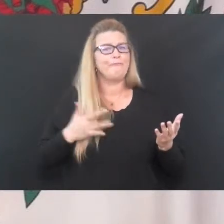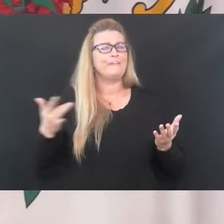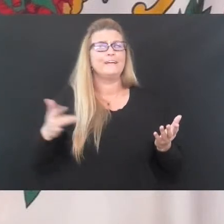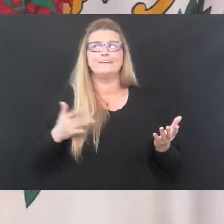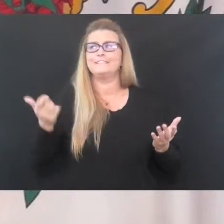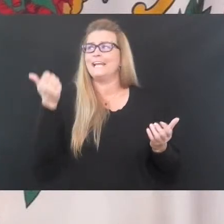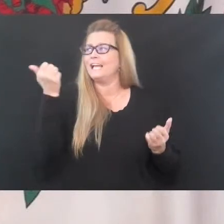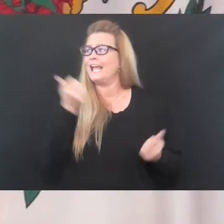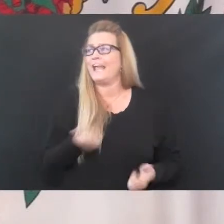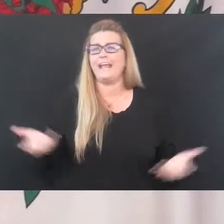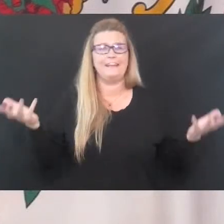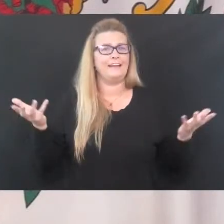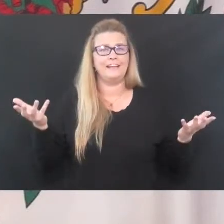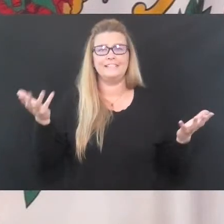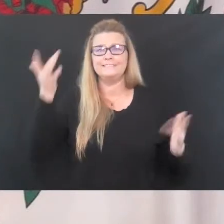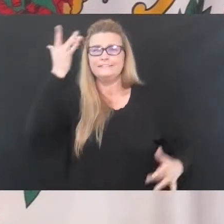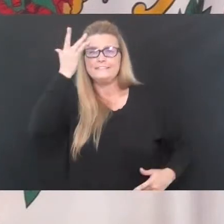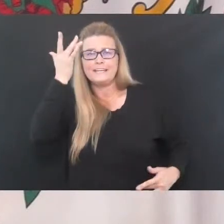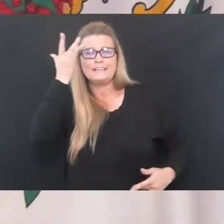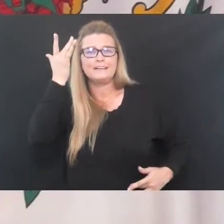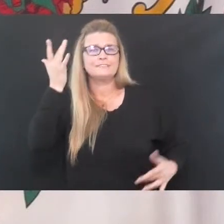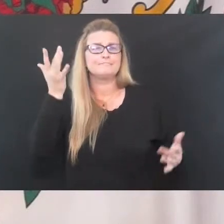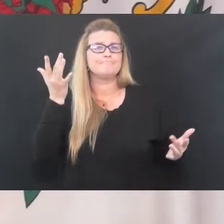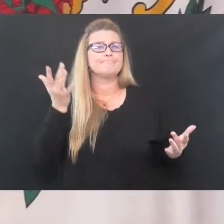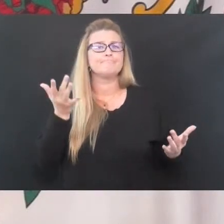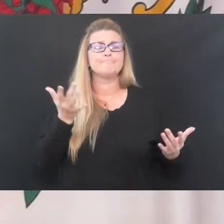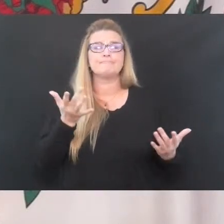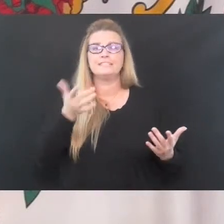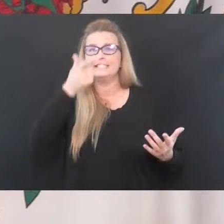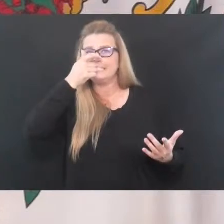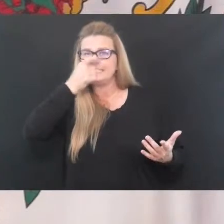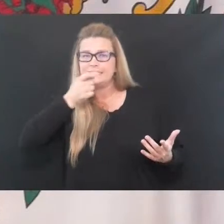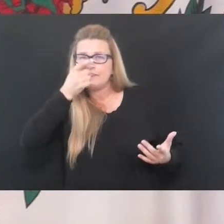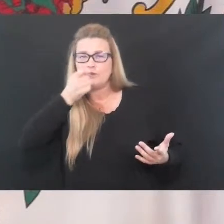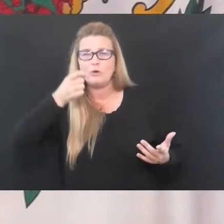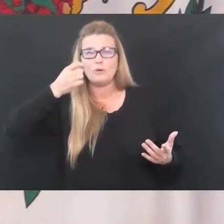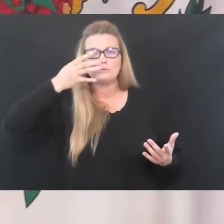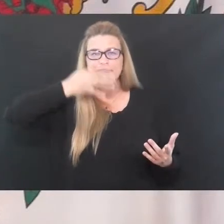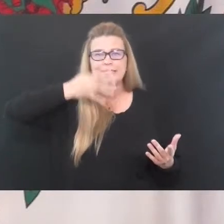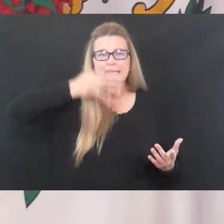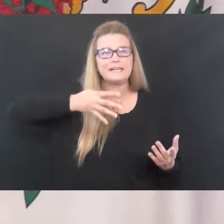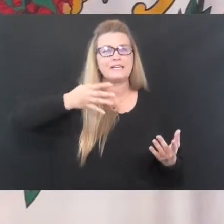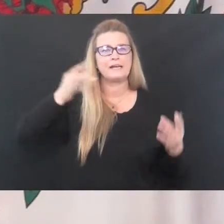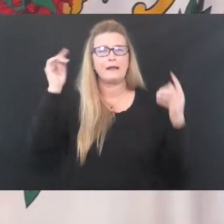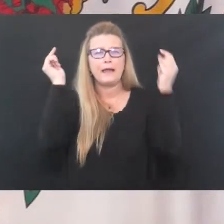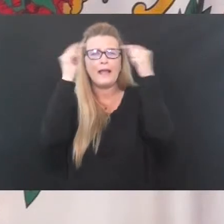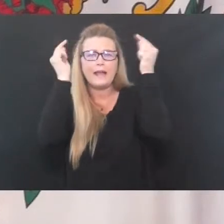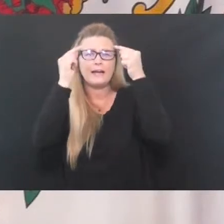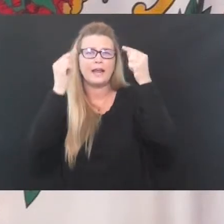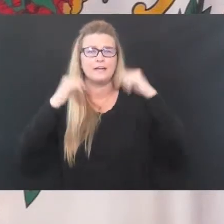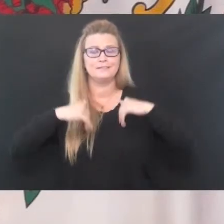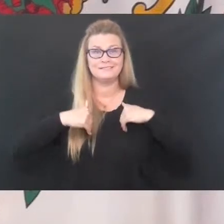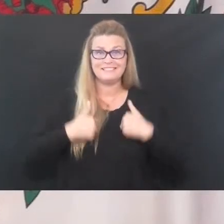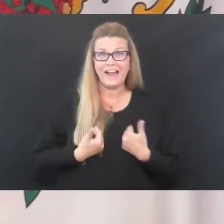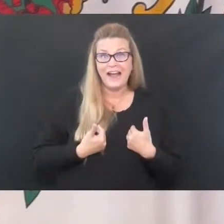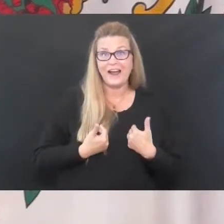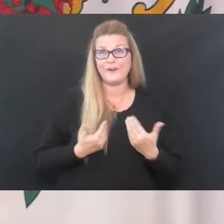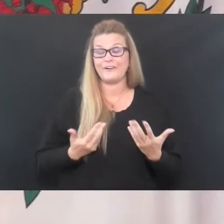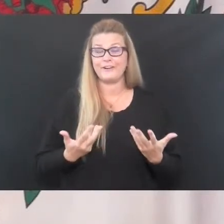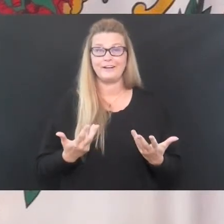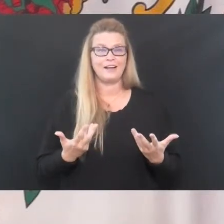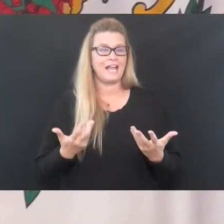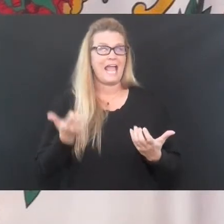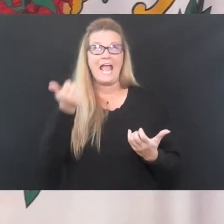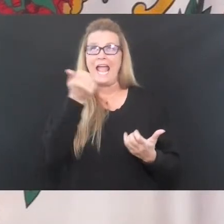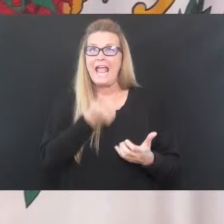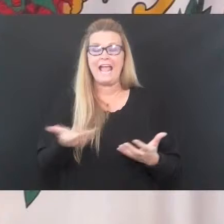of unusual feeling, that is a sniffle or a, headache or tiredness or any